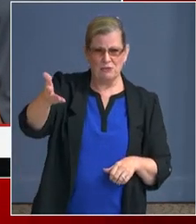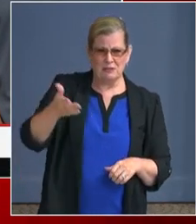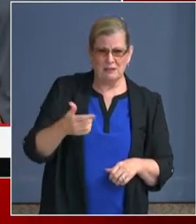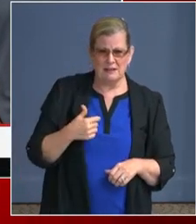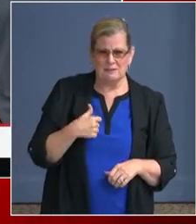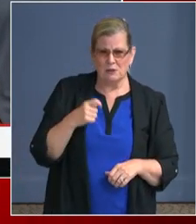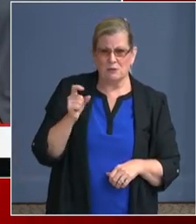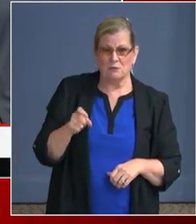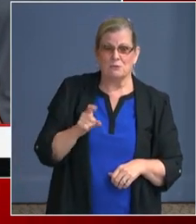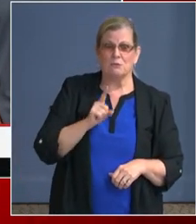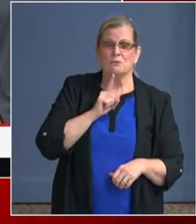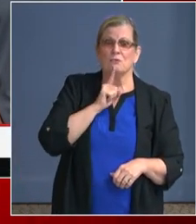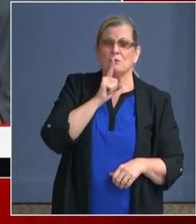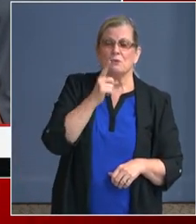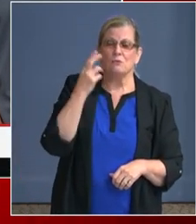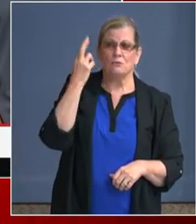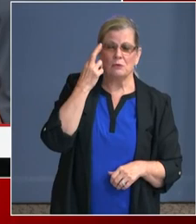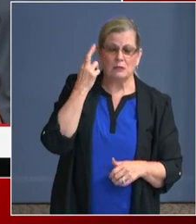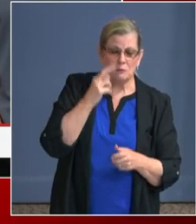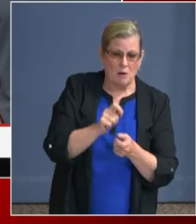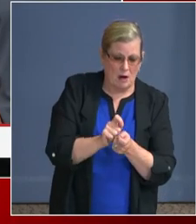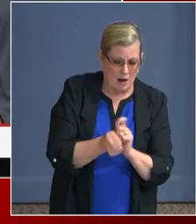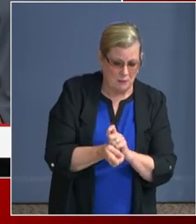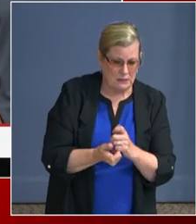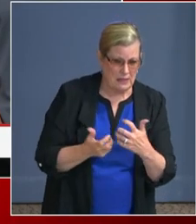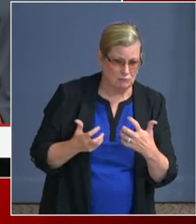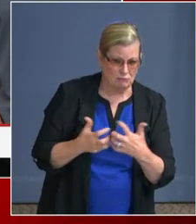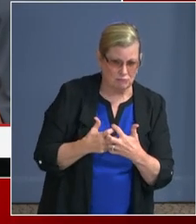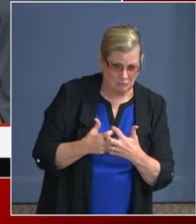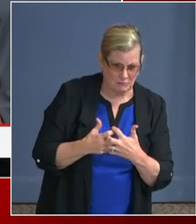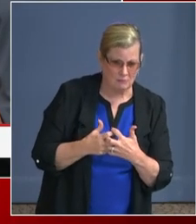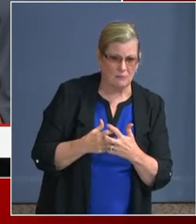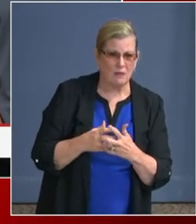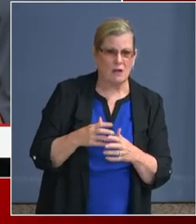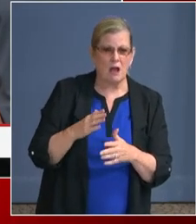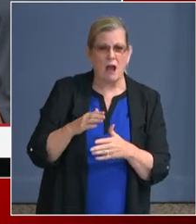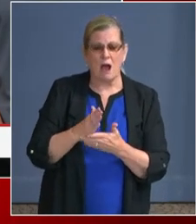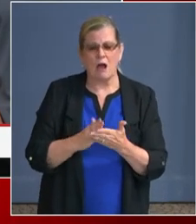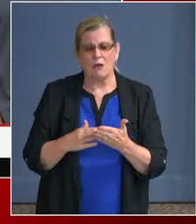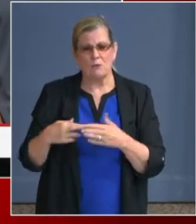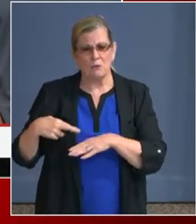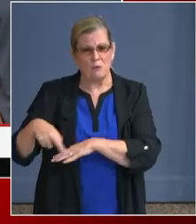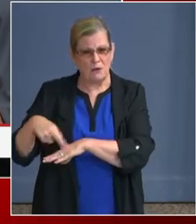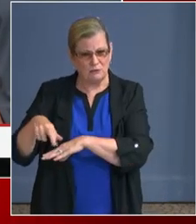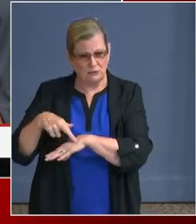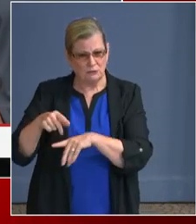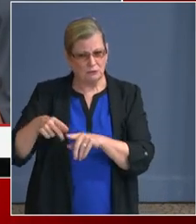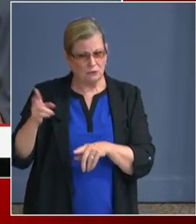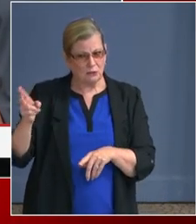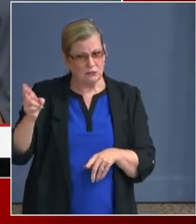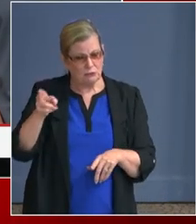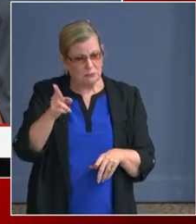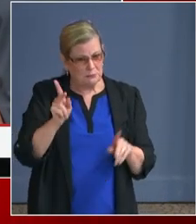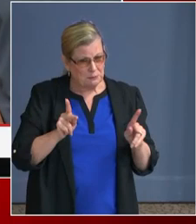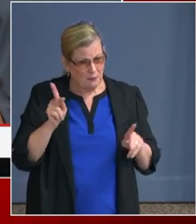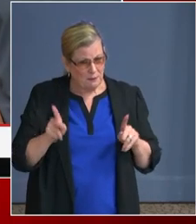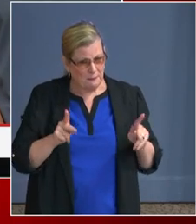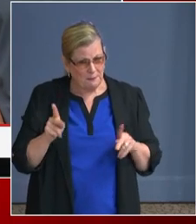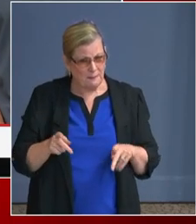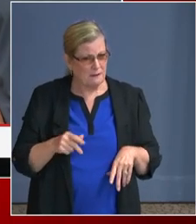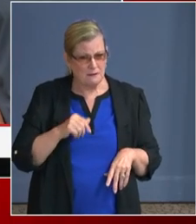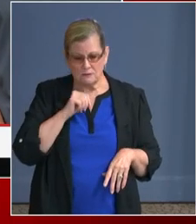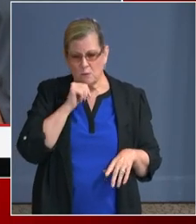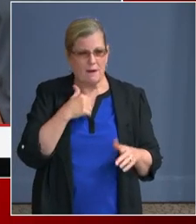a reasonable conversation on statues and other references to historical figures. Not